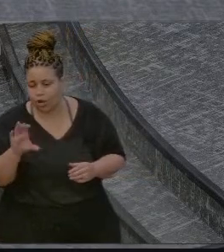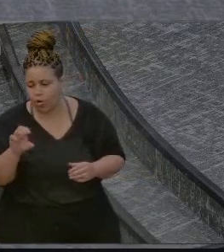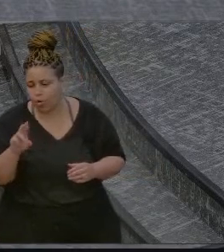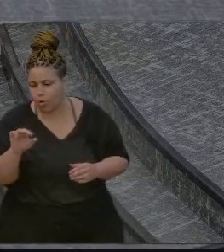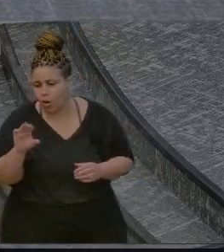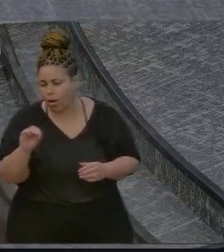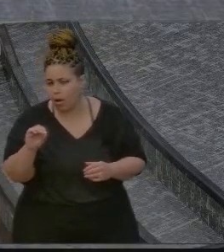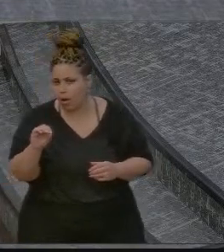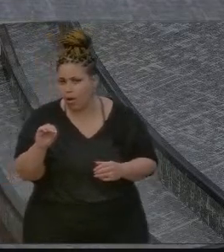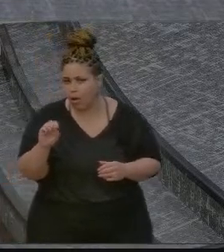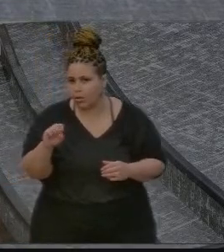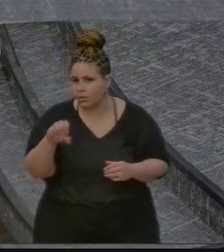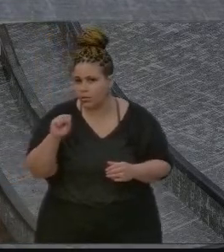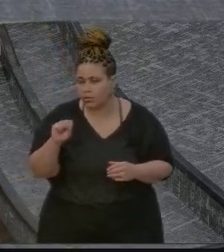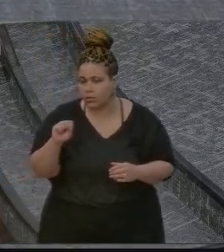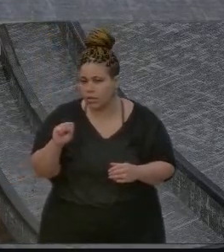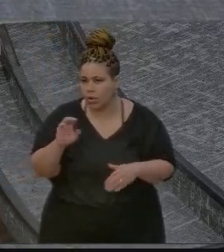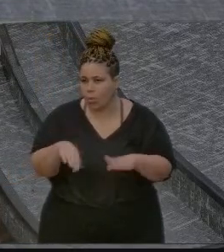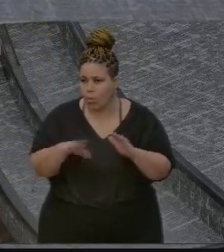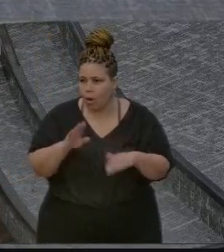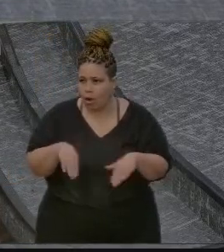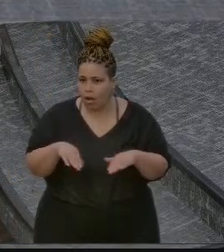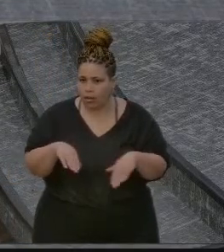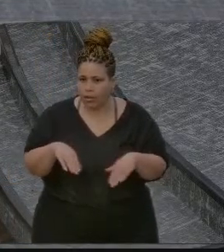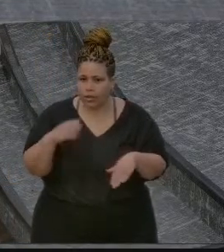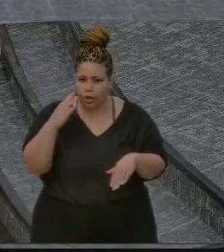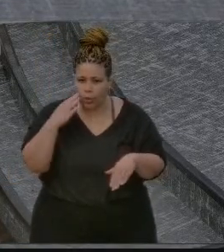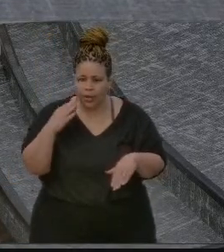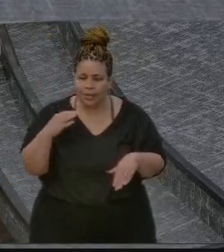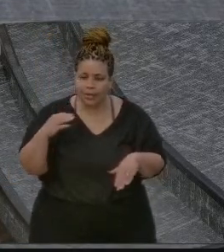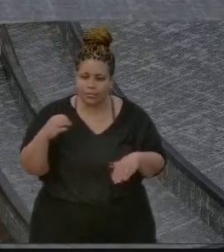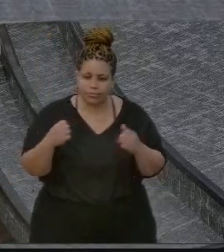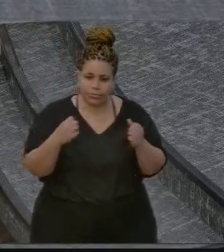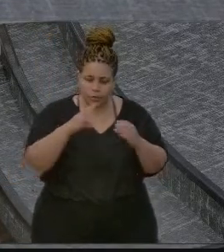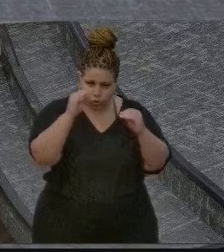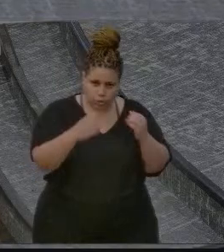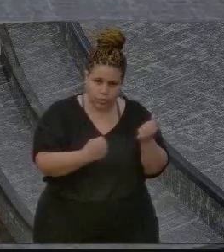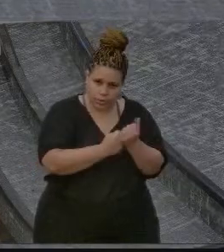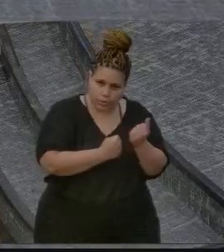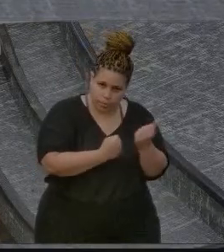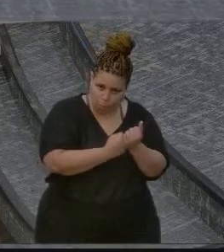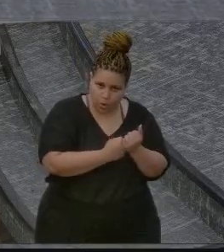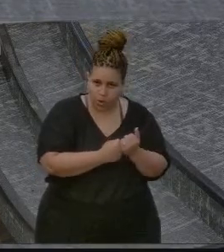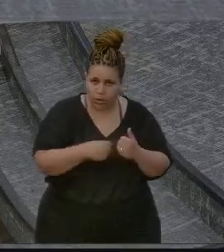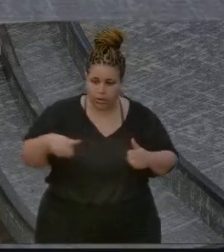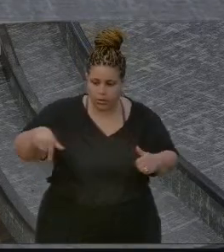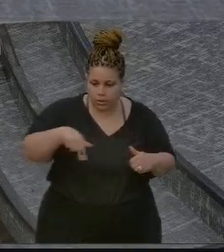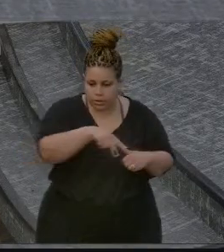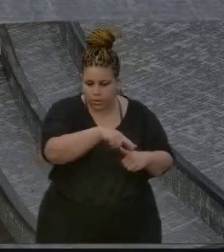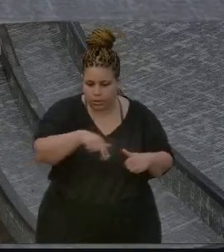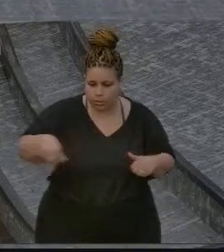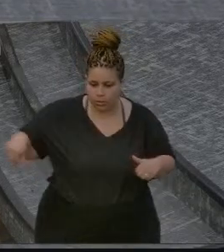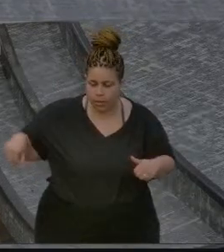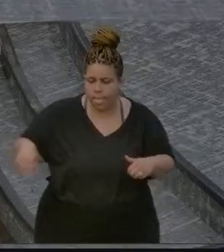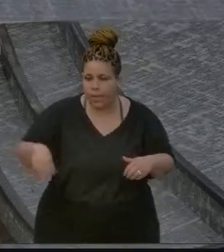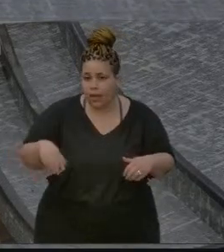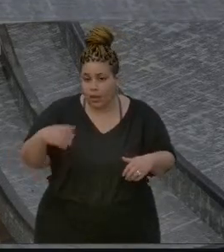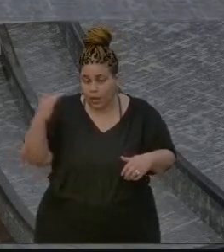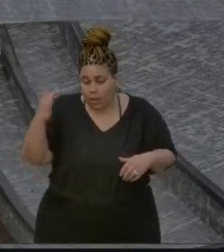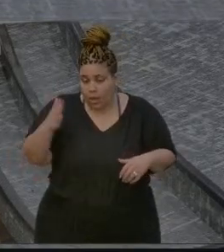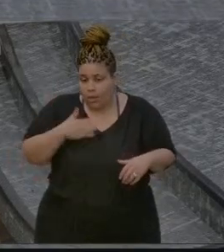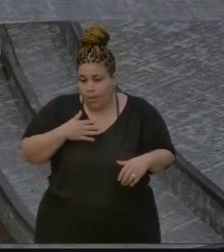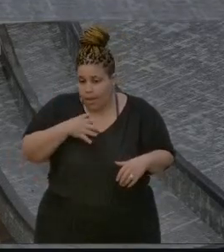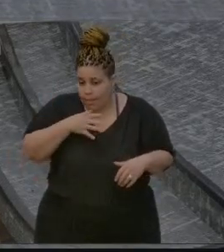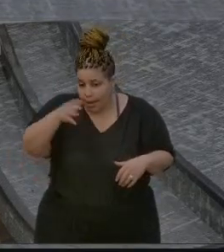student support. I hope I have consensus on that. I feel strongly about that because of my parents and,